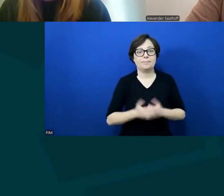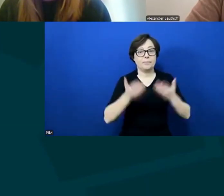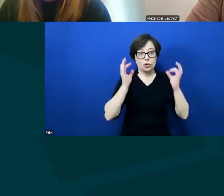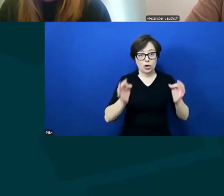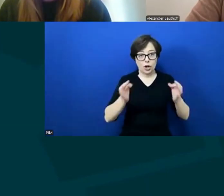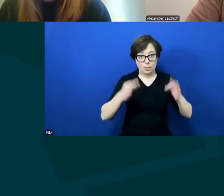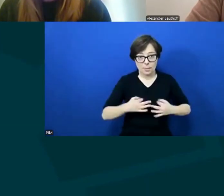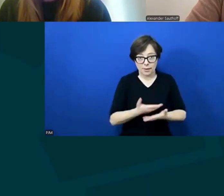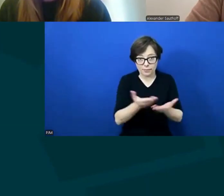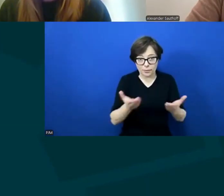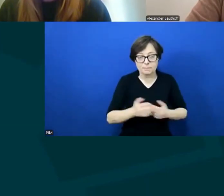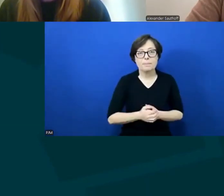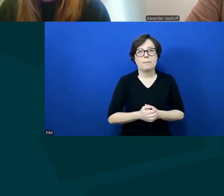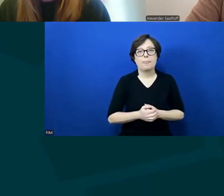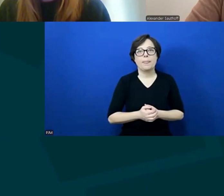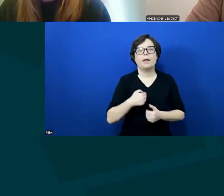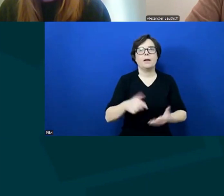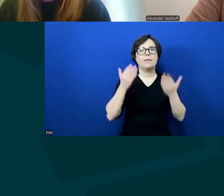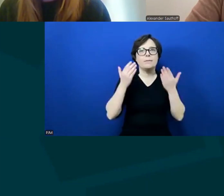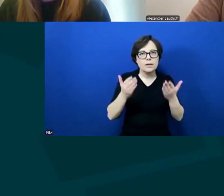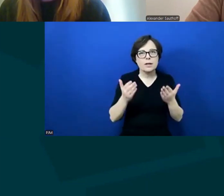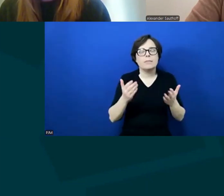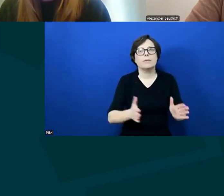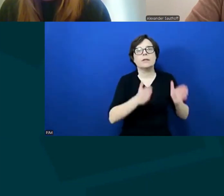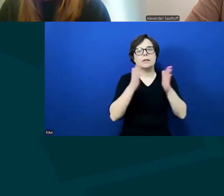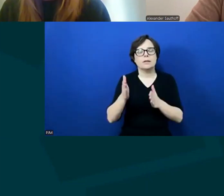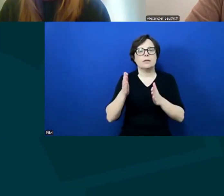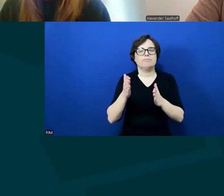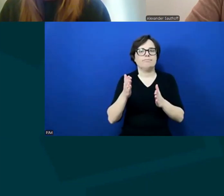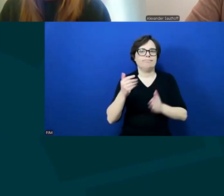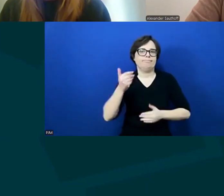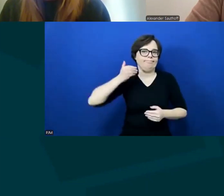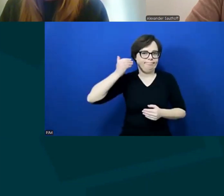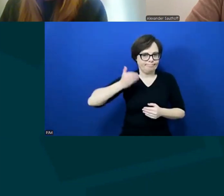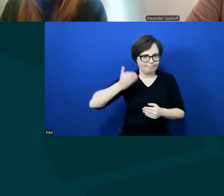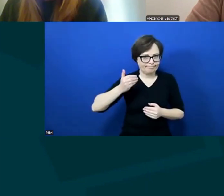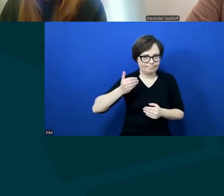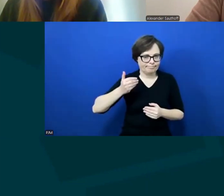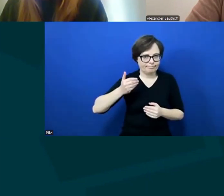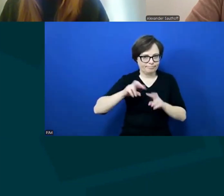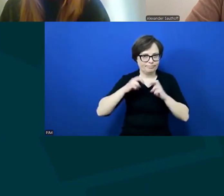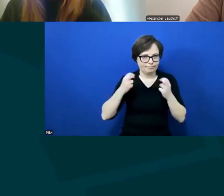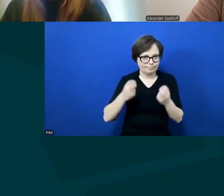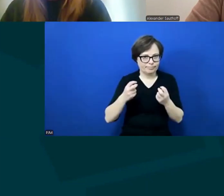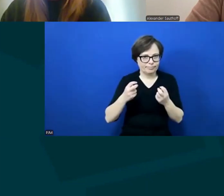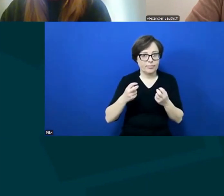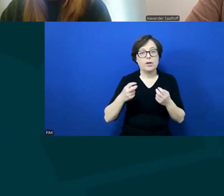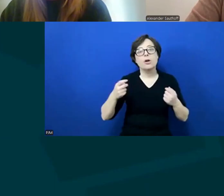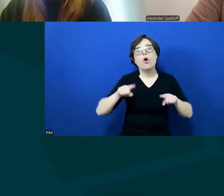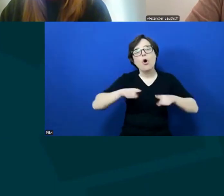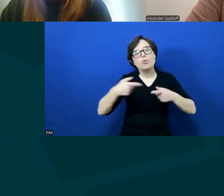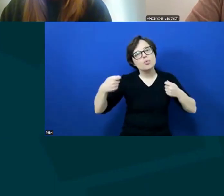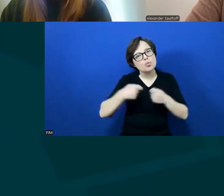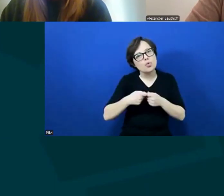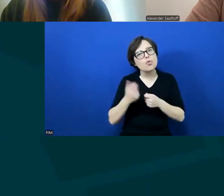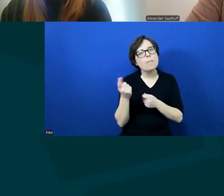of Polish Cities. Welcome, everyone, to yet another seminar co-organized with